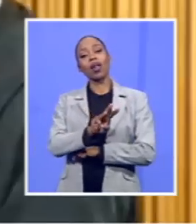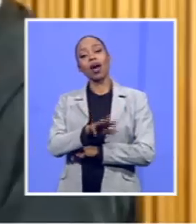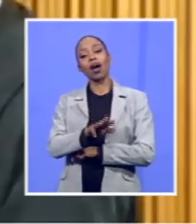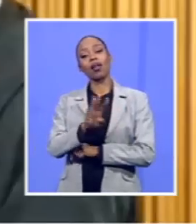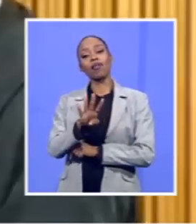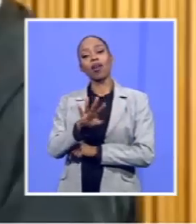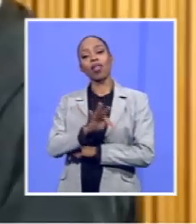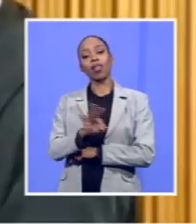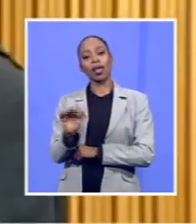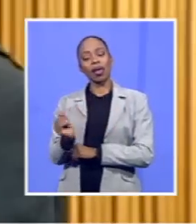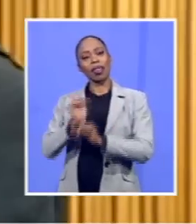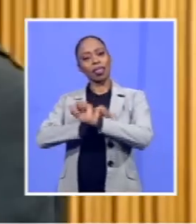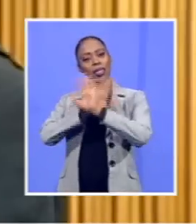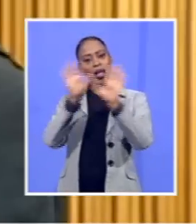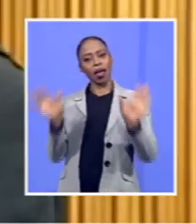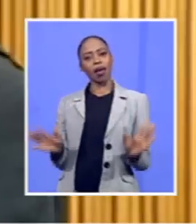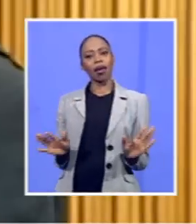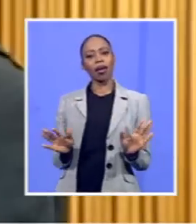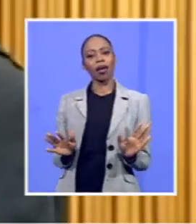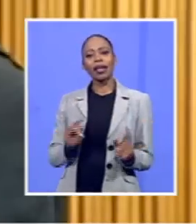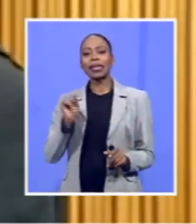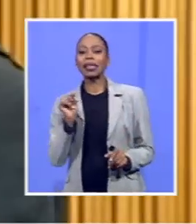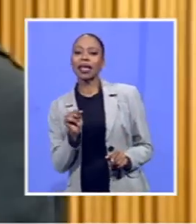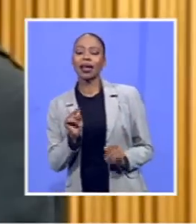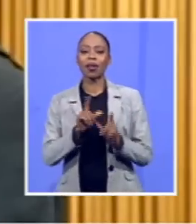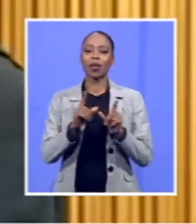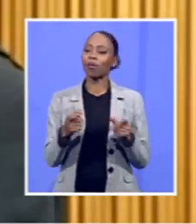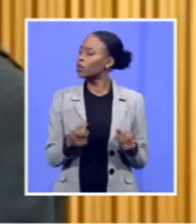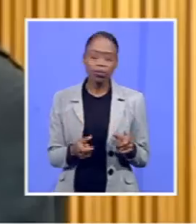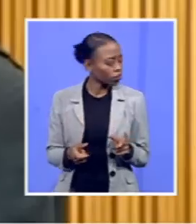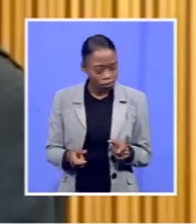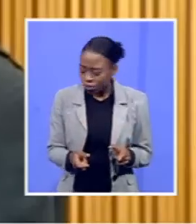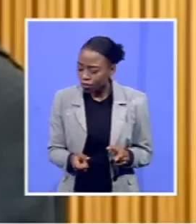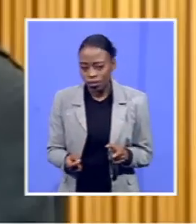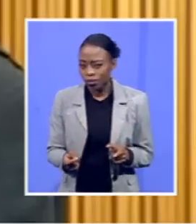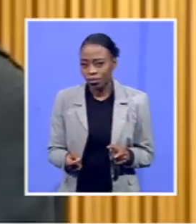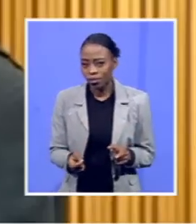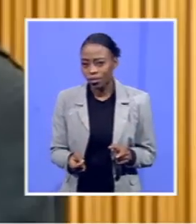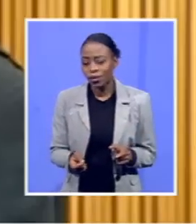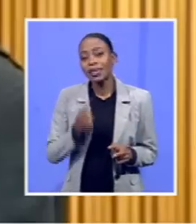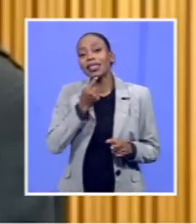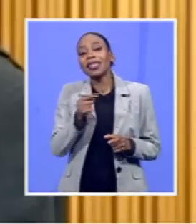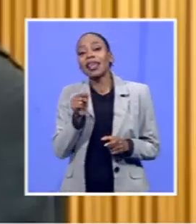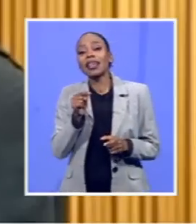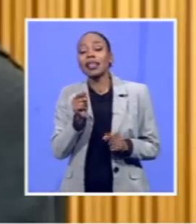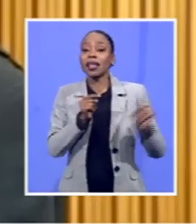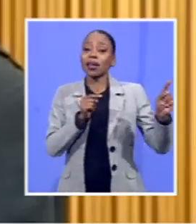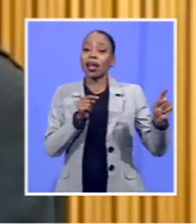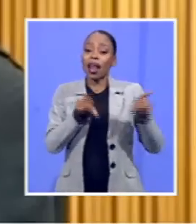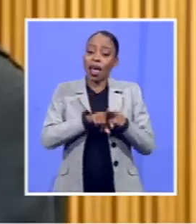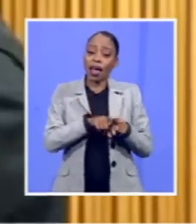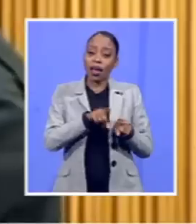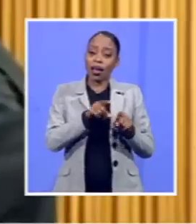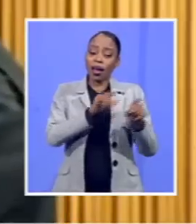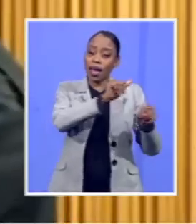it clear. And they don't say the committee that we refer to in 194.1a.